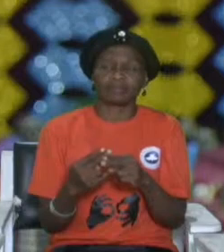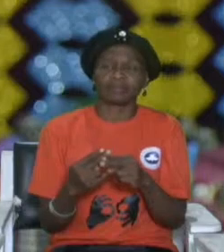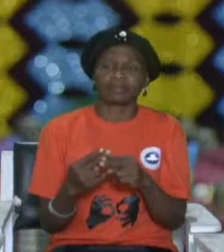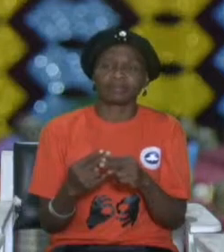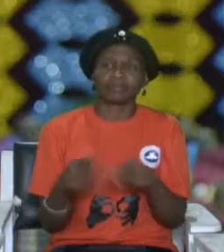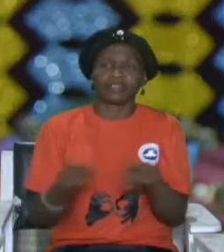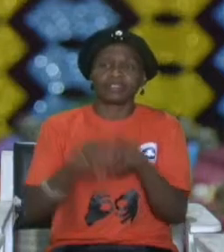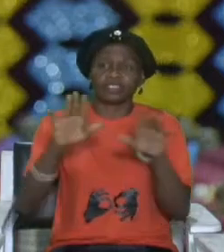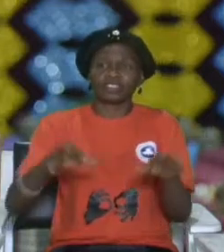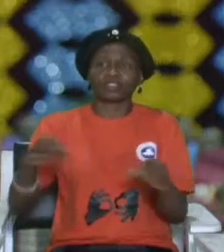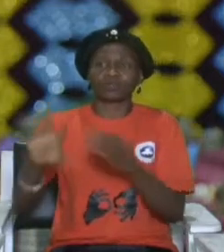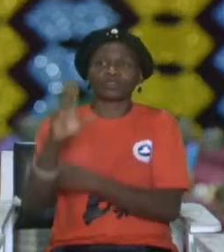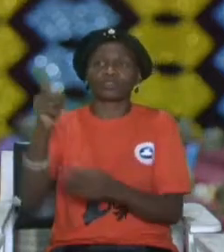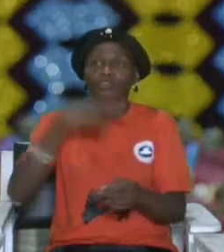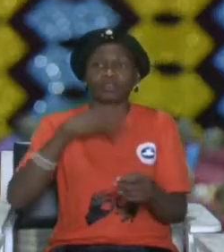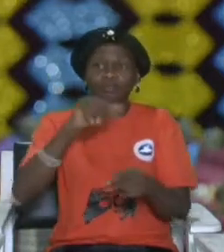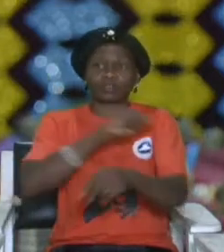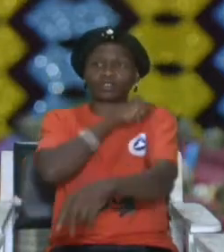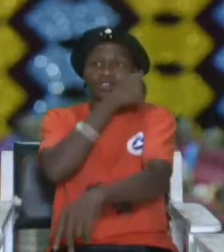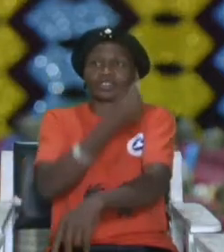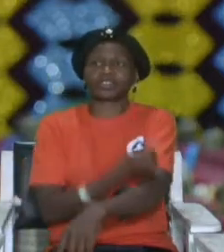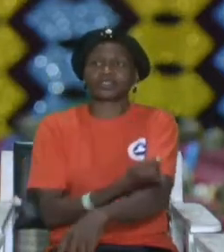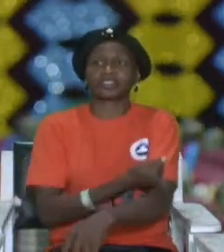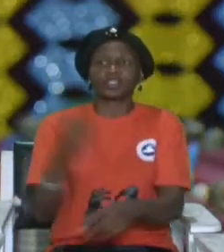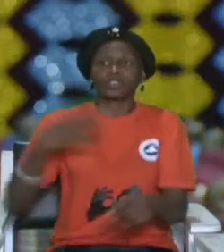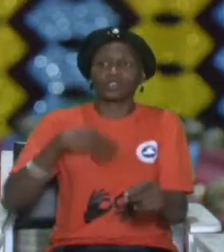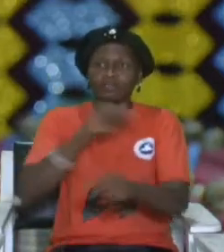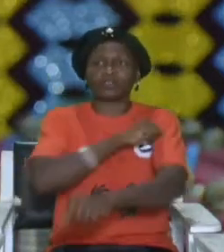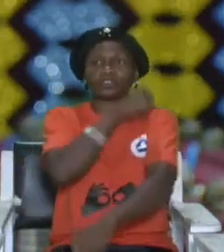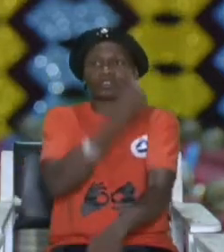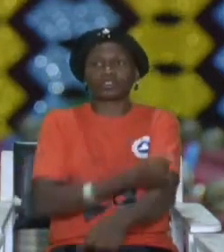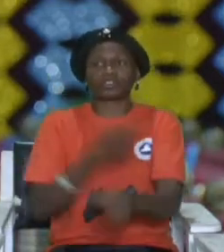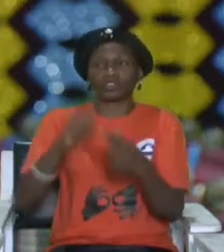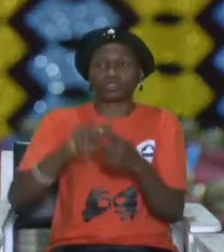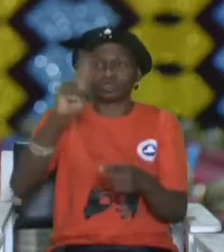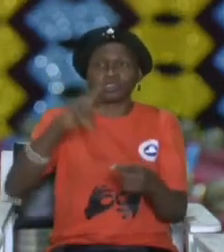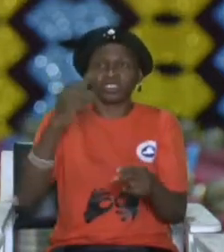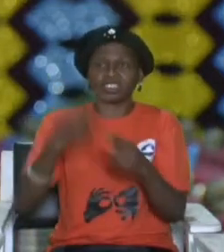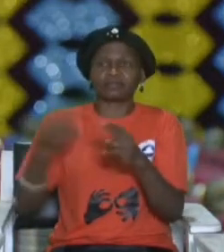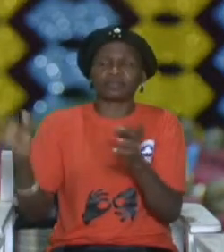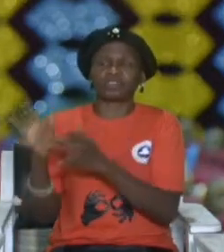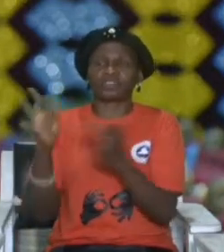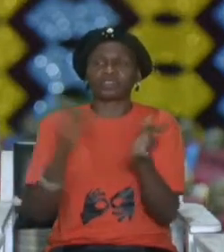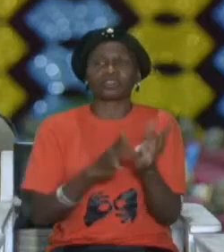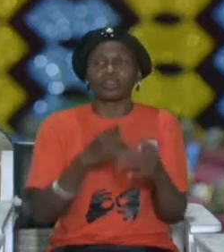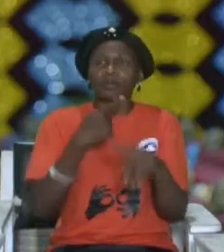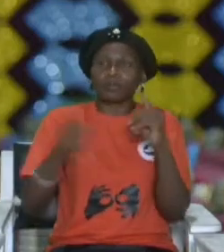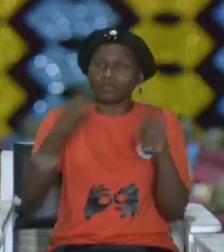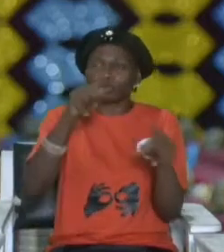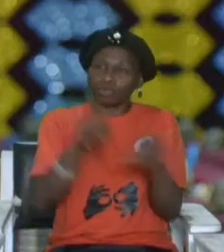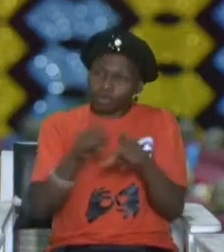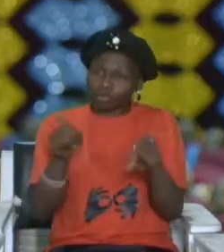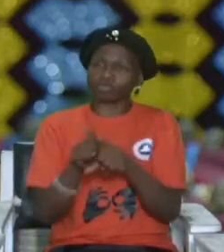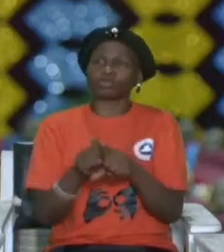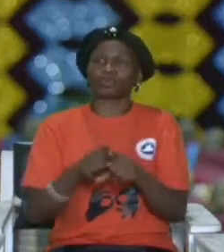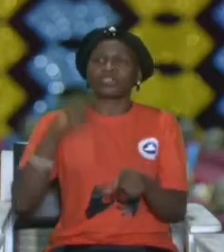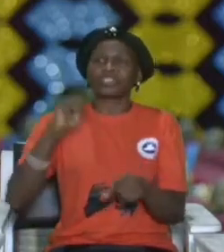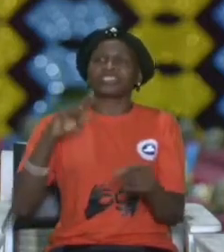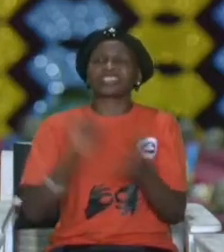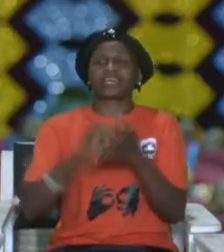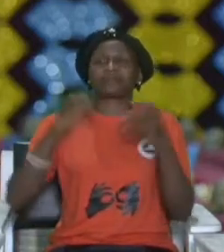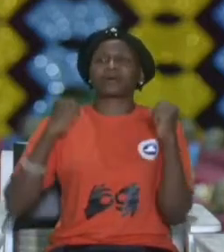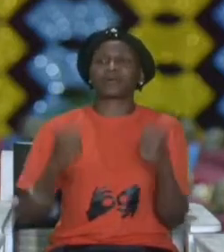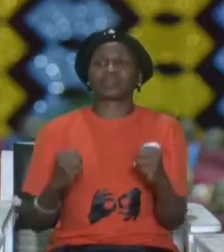As a child of God, you have authority. You have authority to use the name of Jesus, but you also need that